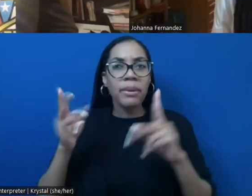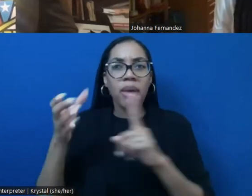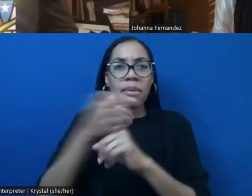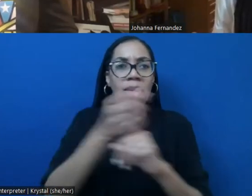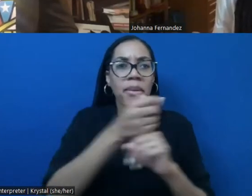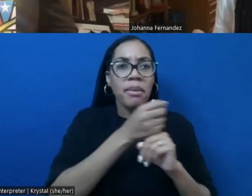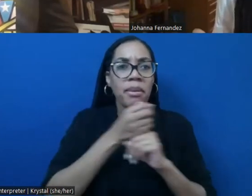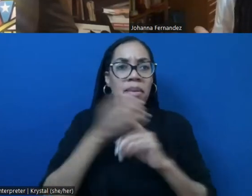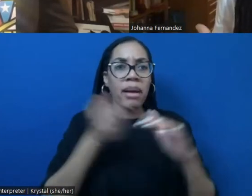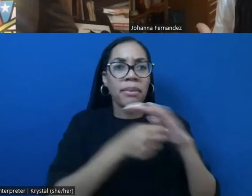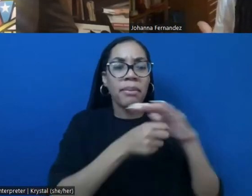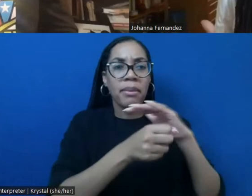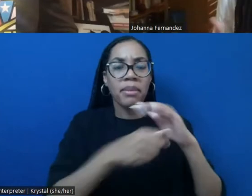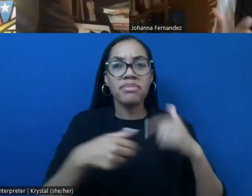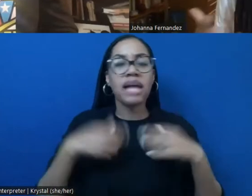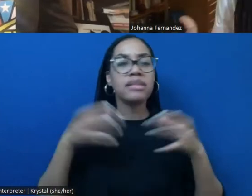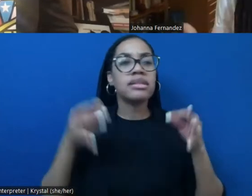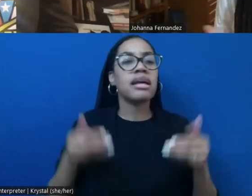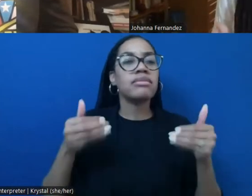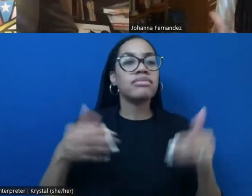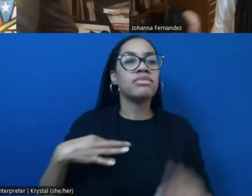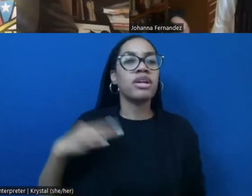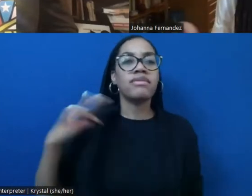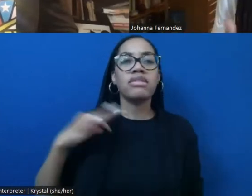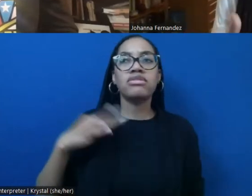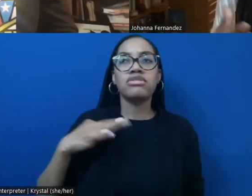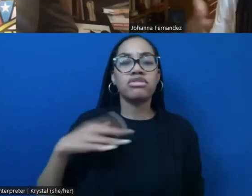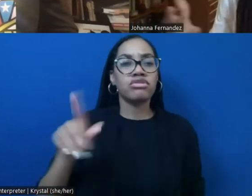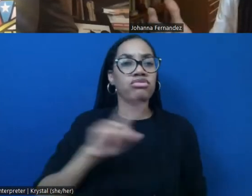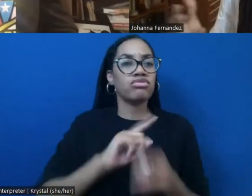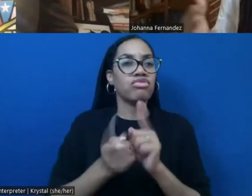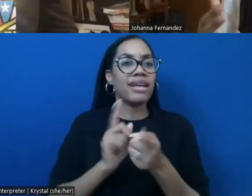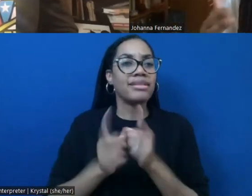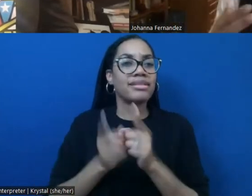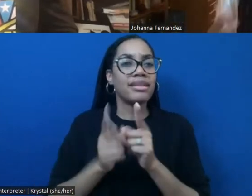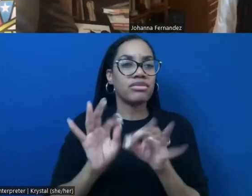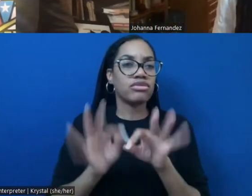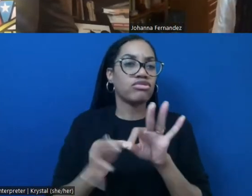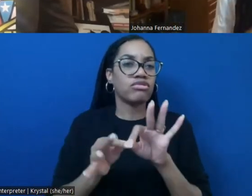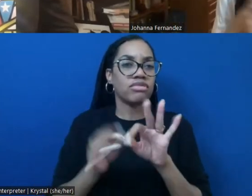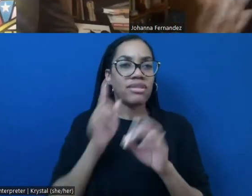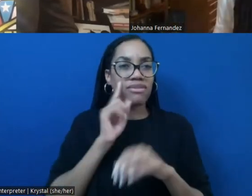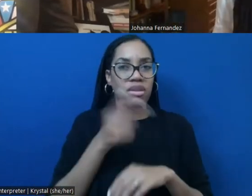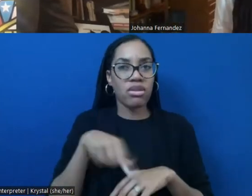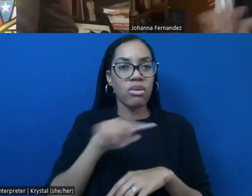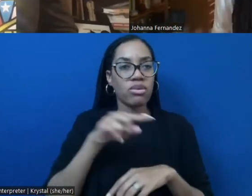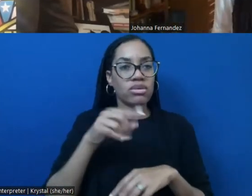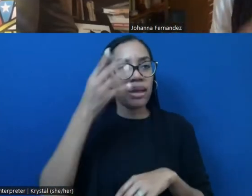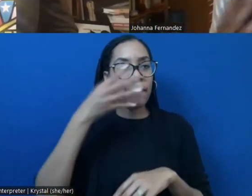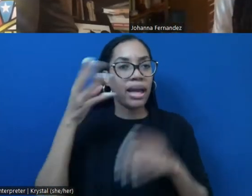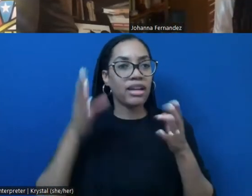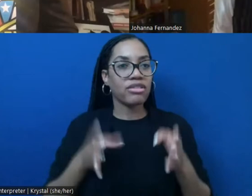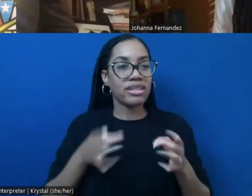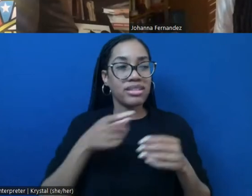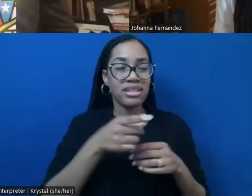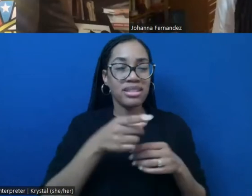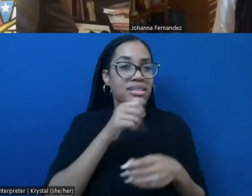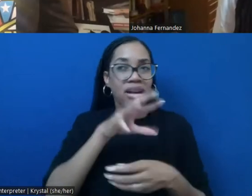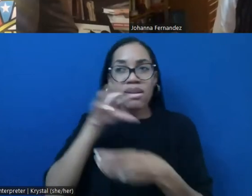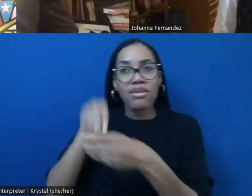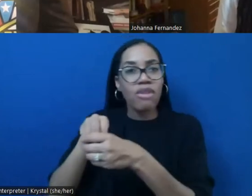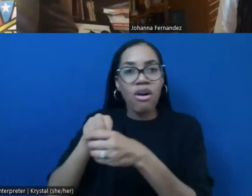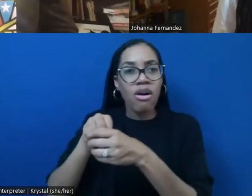could translate because these young migrants, they were not involved in any of